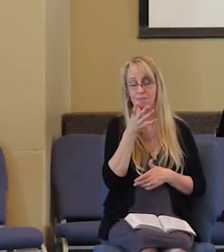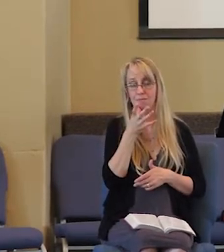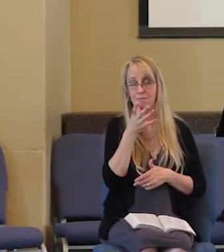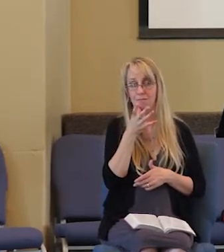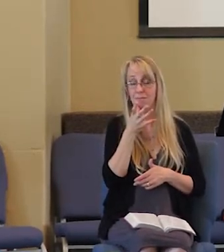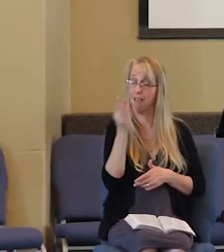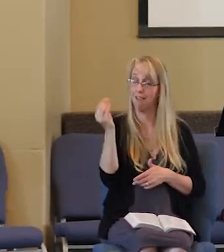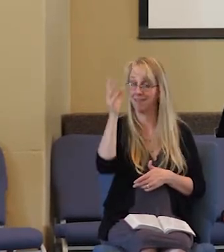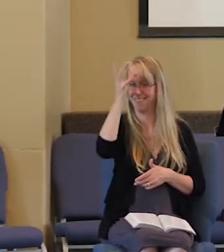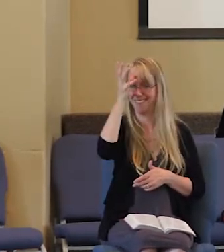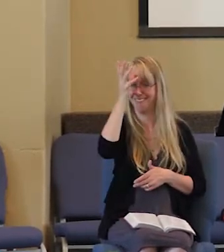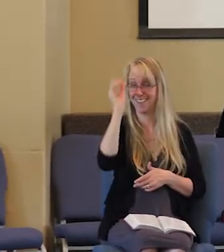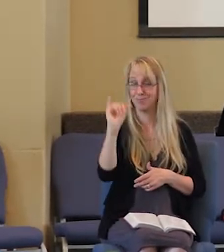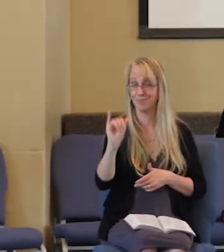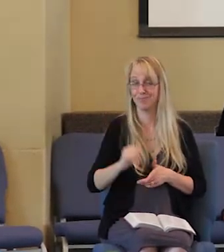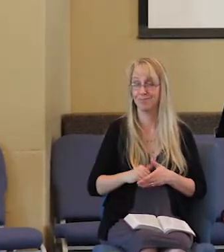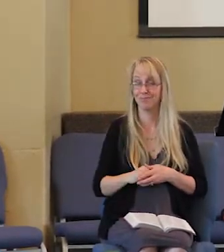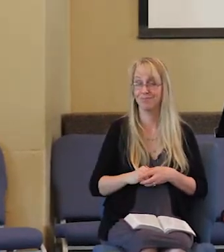What an example for a dad.